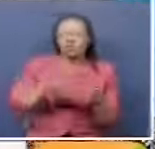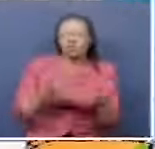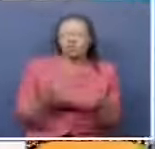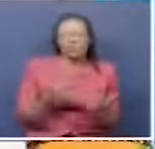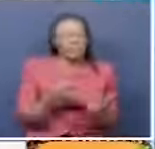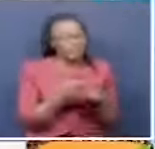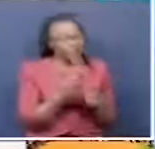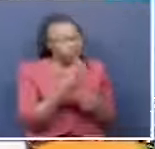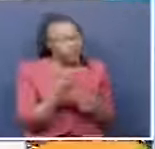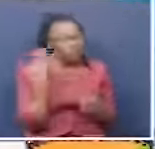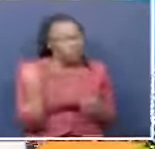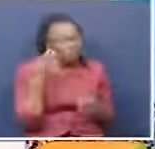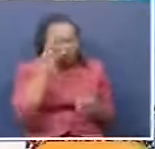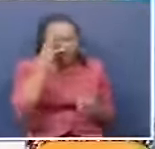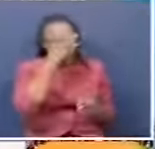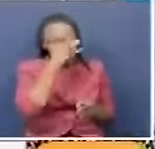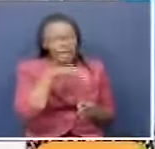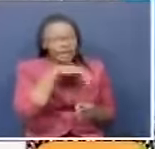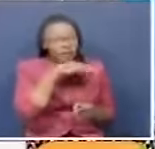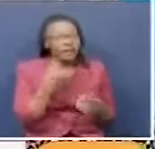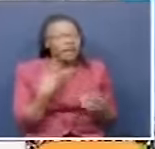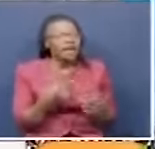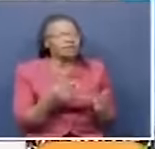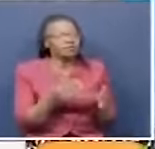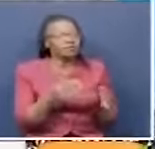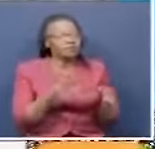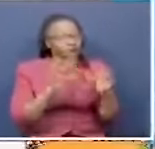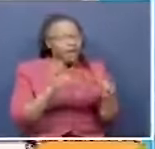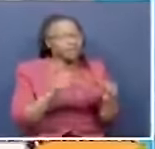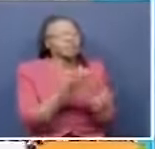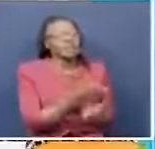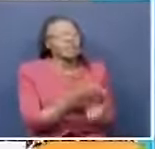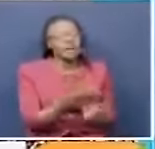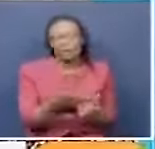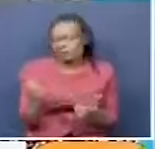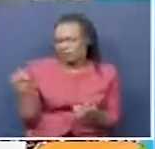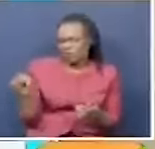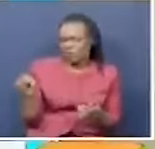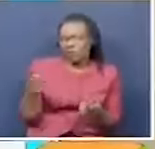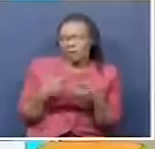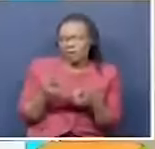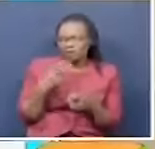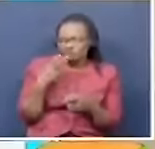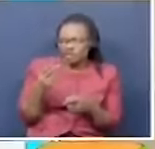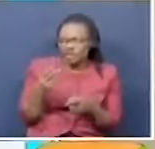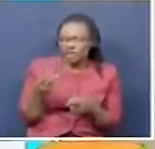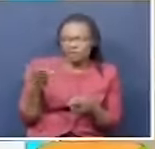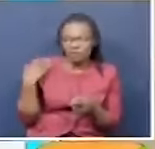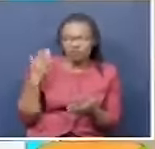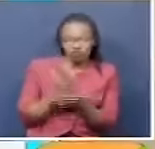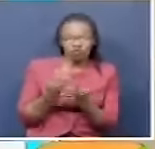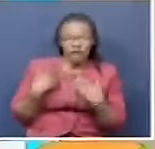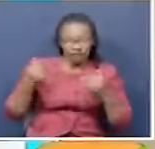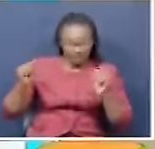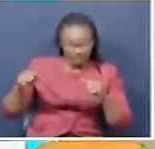and Raila, which is what he was selling to his people. This is assuming, a scenario here is assuming there's a deal that has been agreed upon, isn't it?